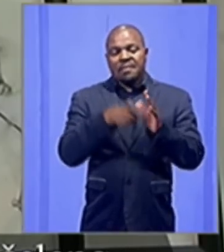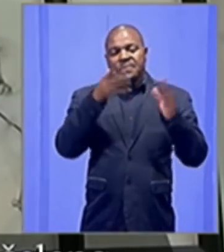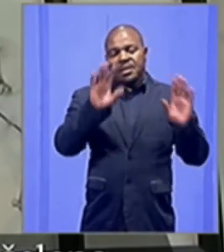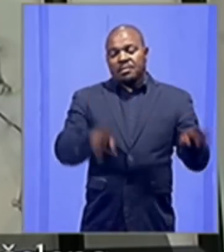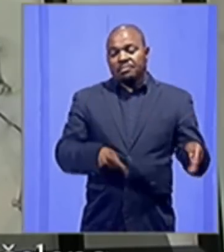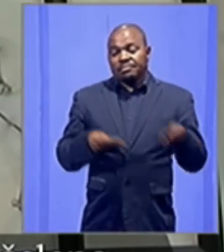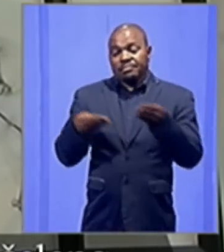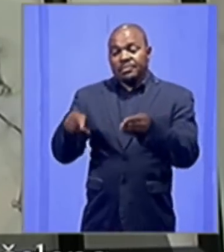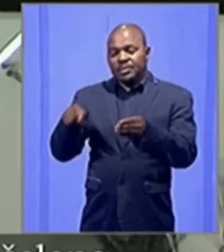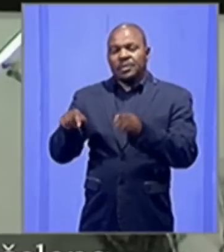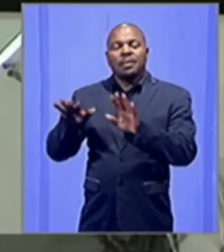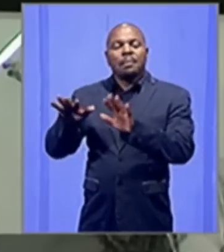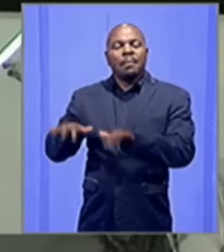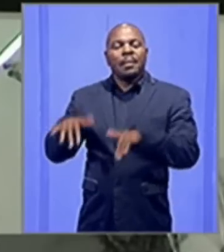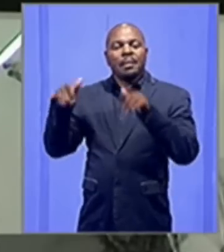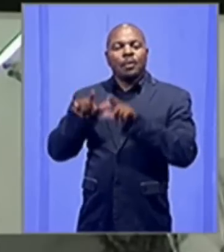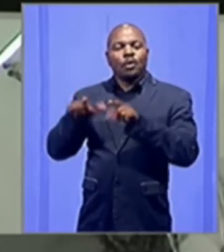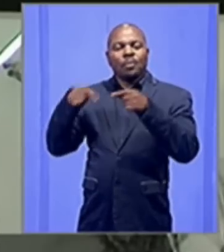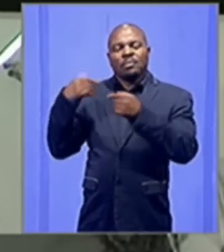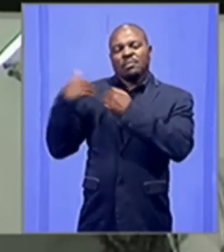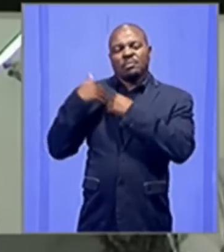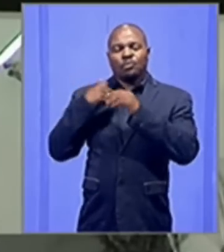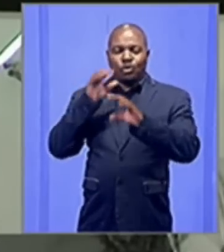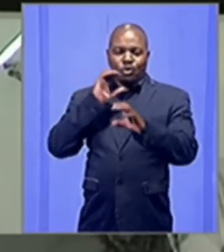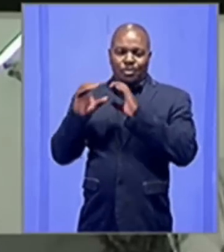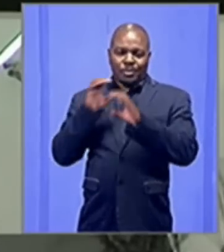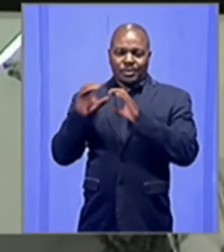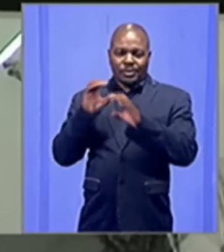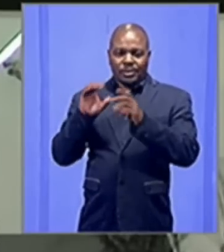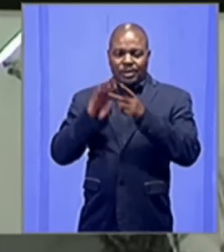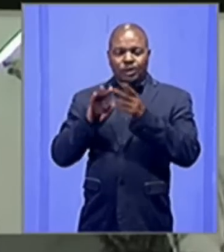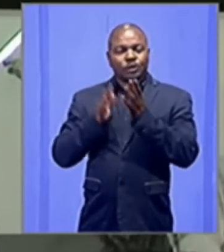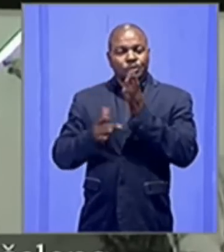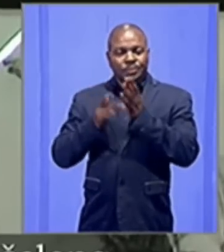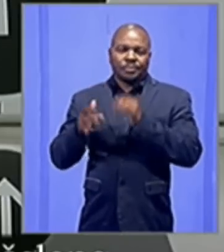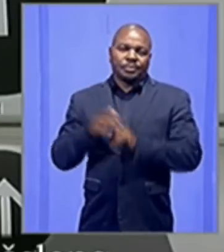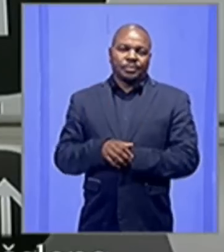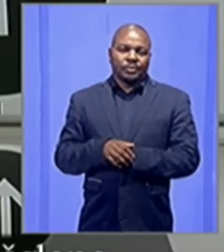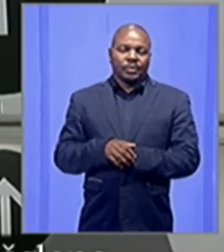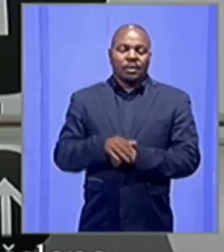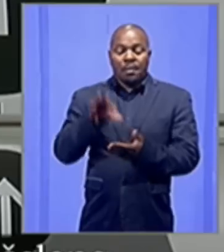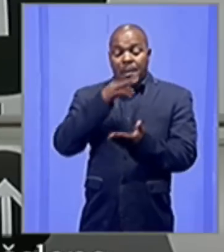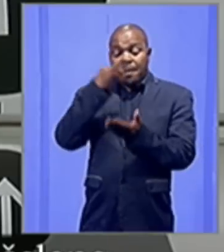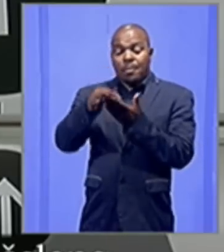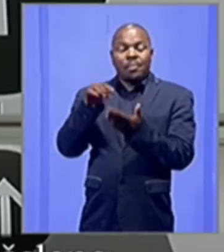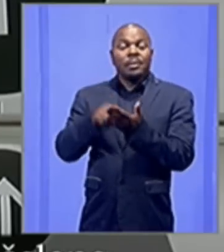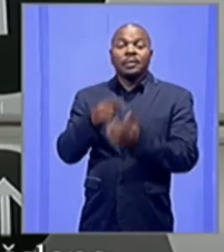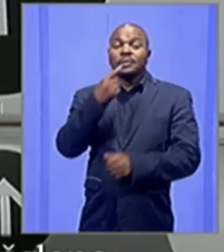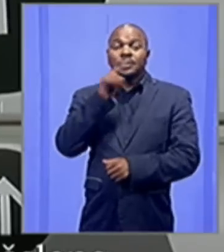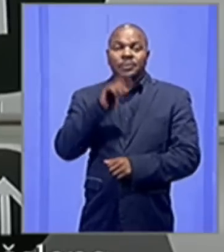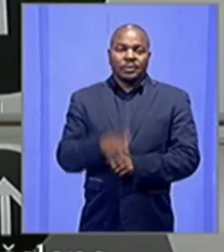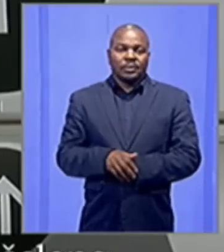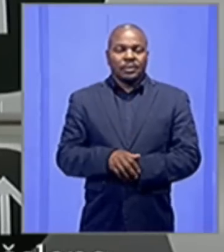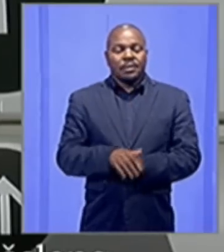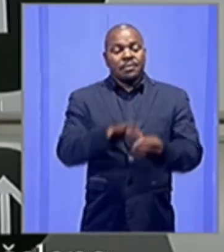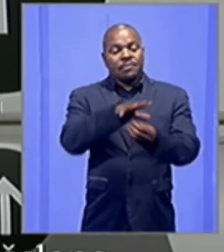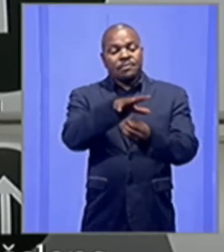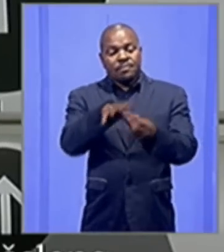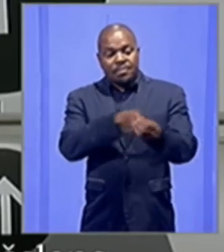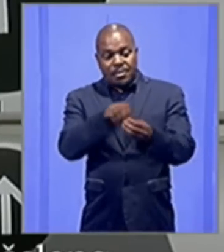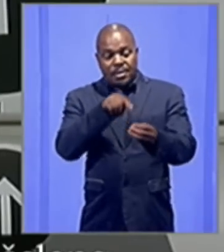ga komiti ya palamente mererong ya dikgokagano tša technology. Tšhišinyo ke gore tefo ka lapa e